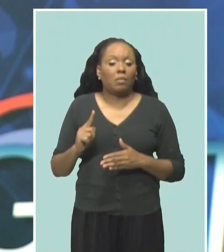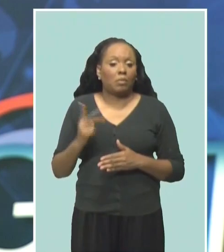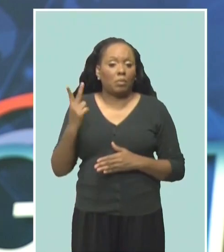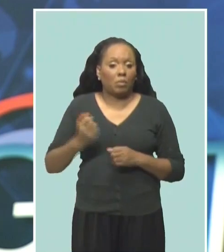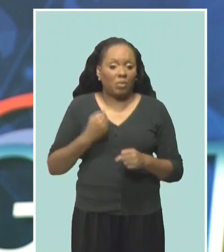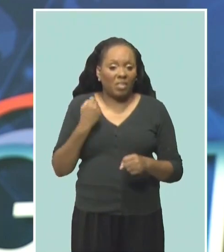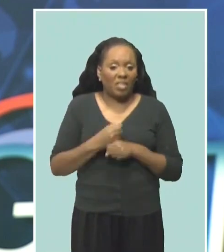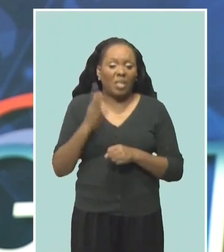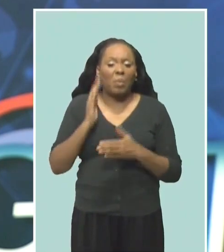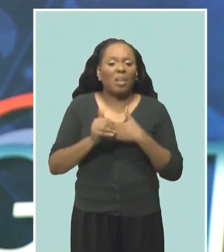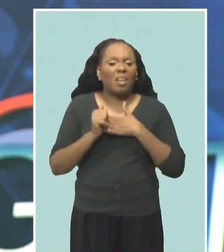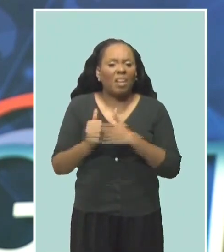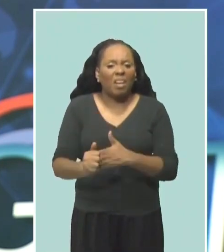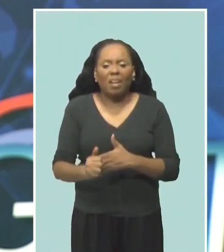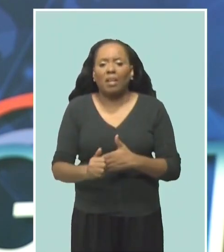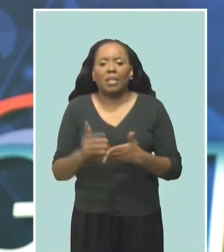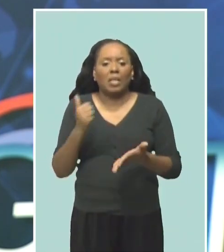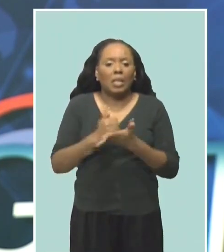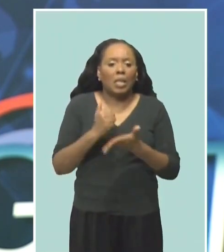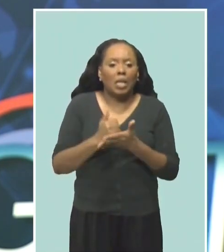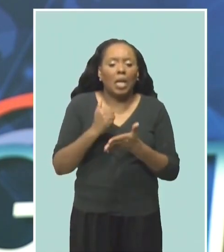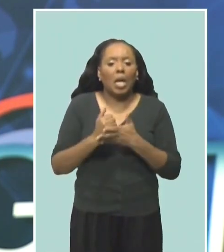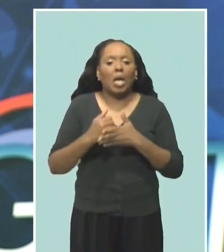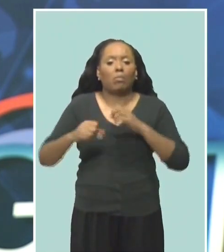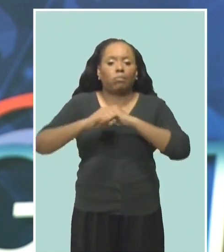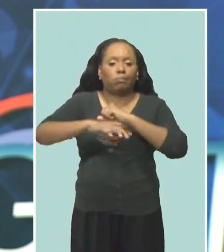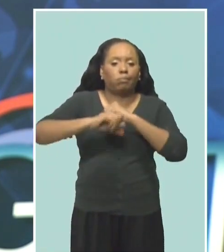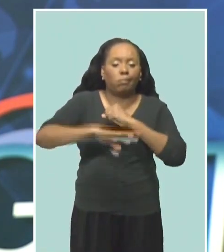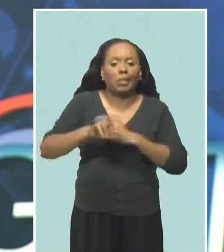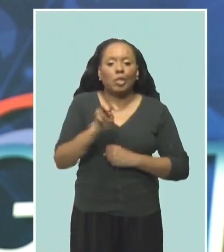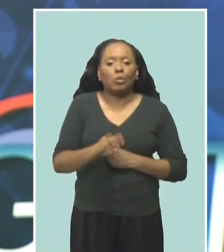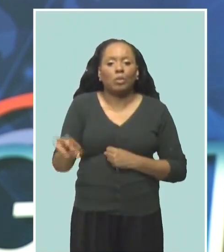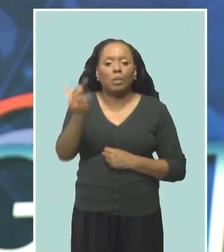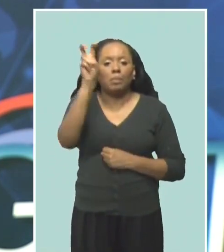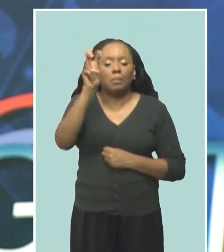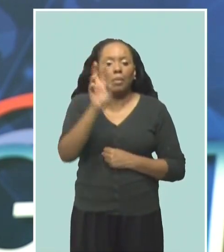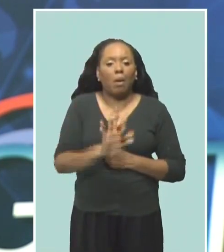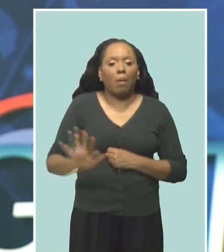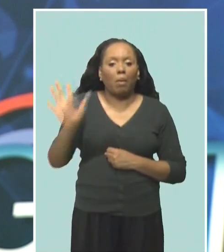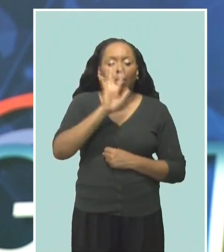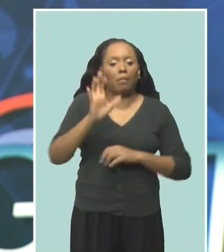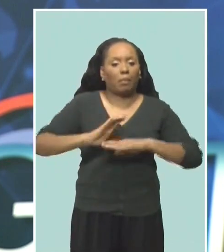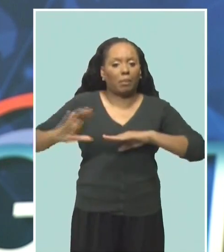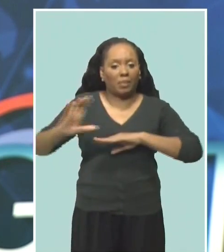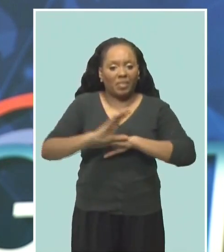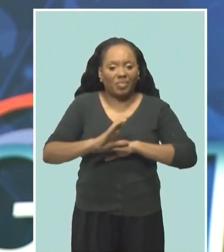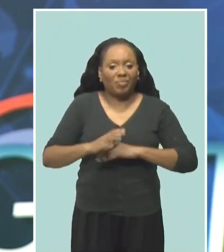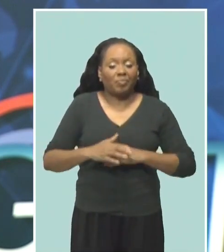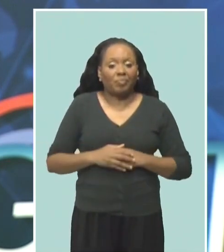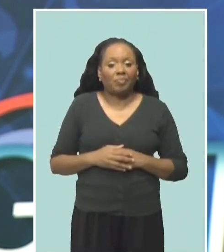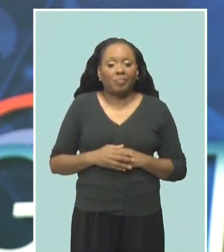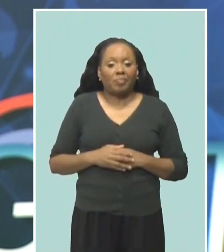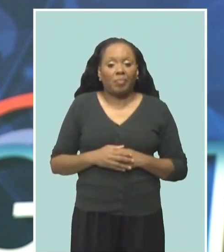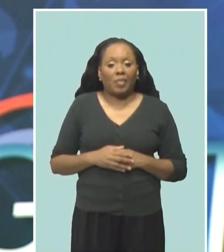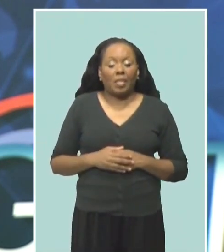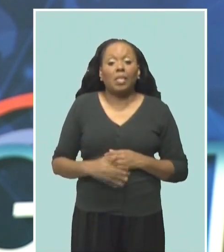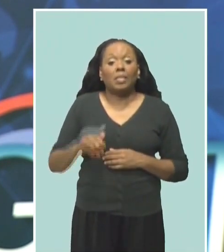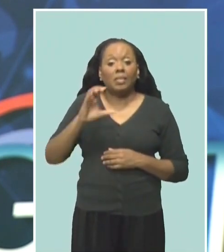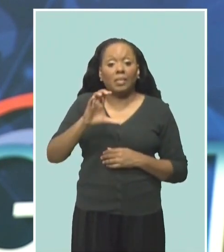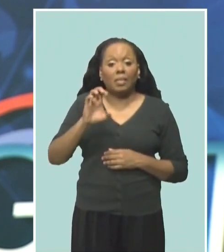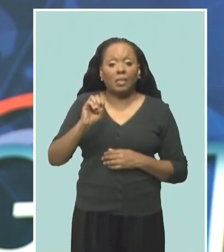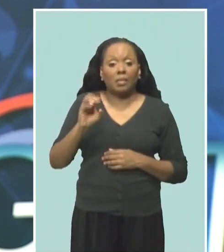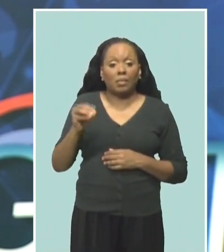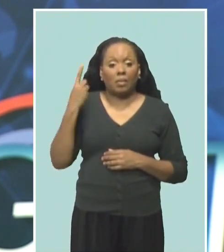strategic efforts to enhance and promote tourism across the region. In addition to Gooding-Edghill's appointment, CEO